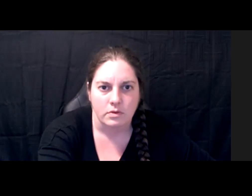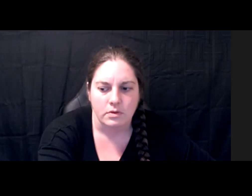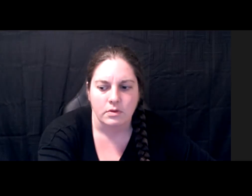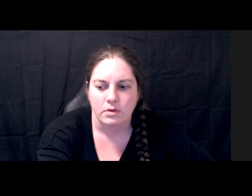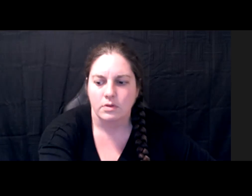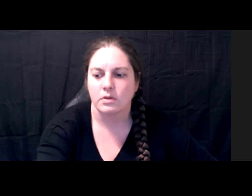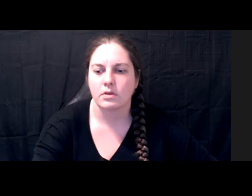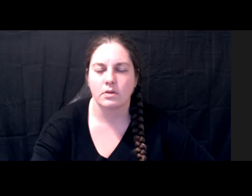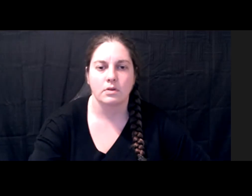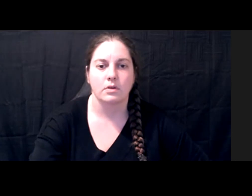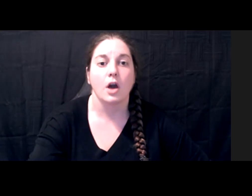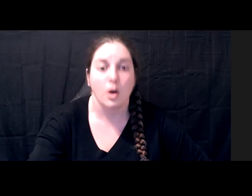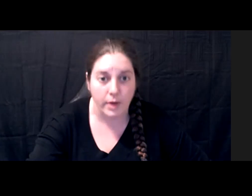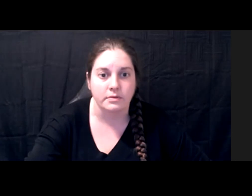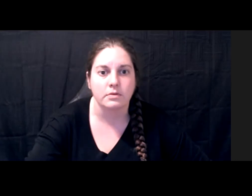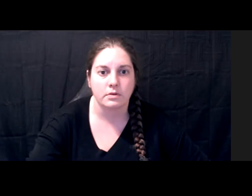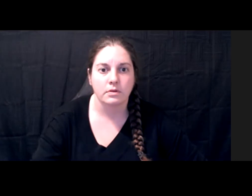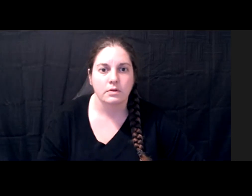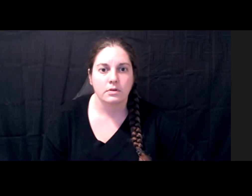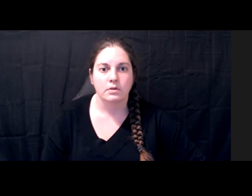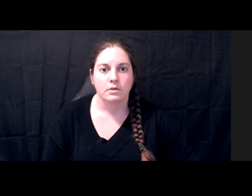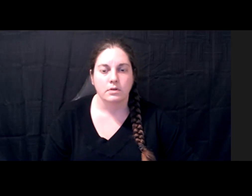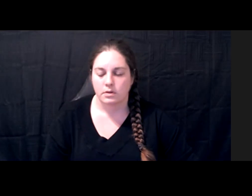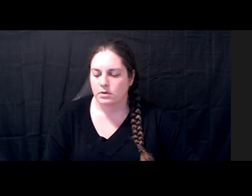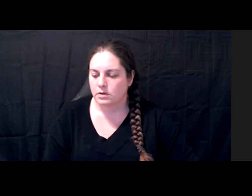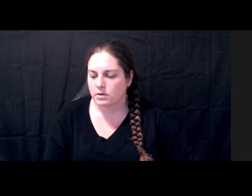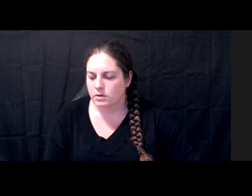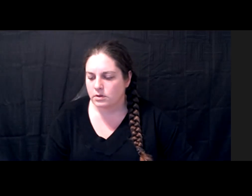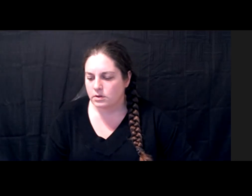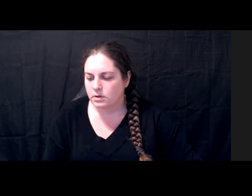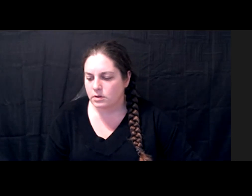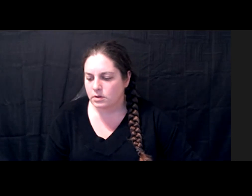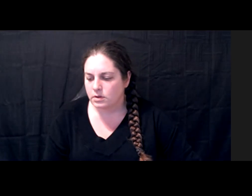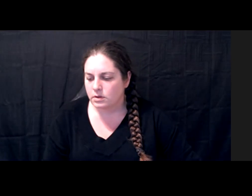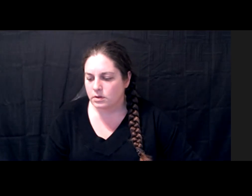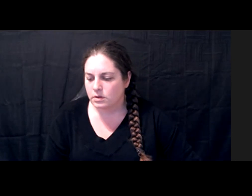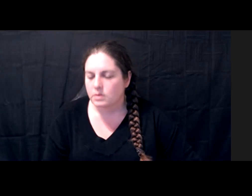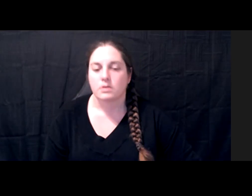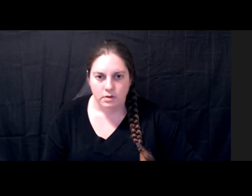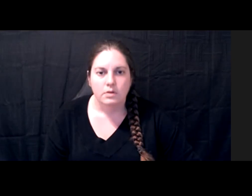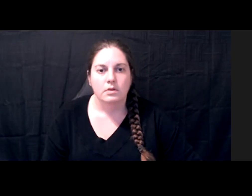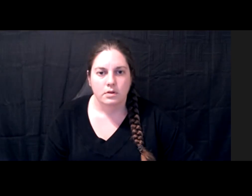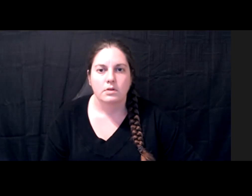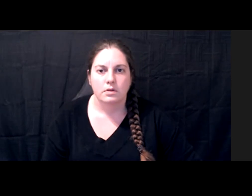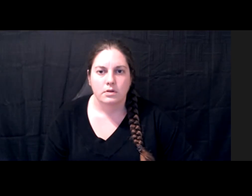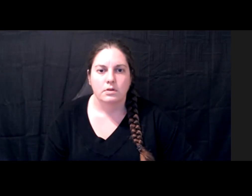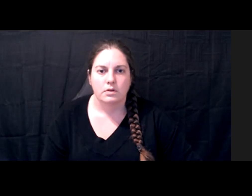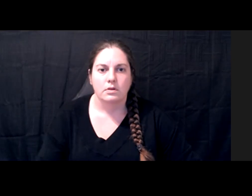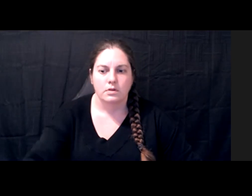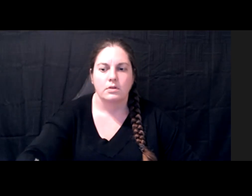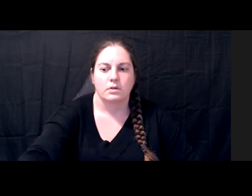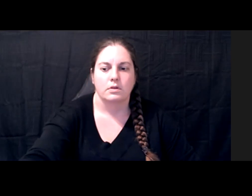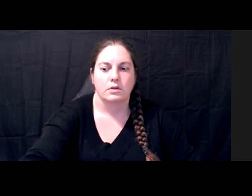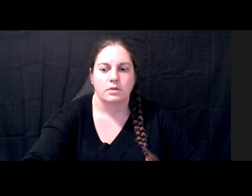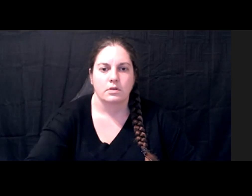just email me, and Okay. I'll be sharing my screen, so you'll see my email address, and I can send you